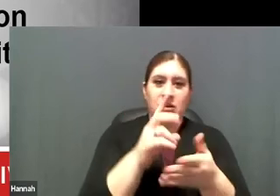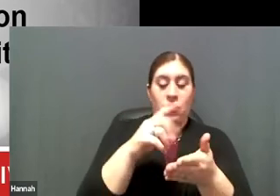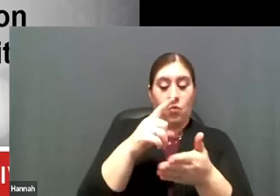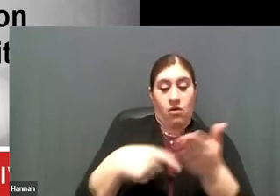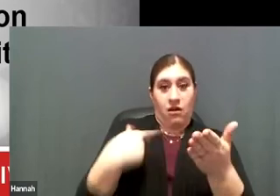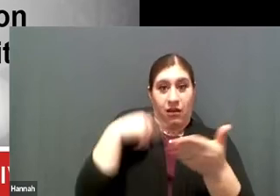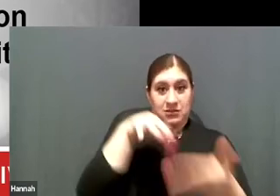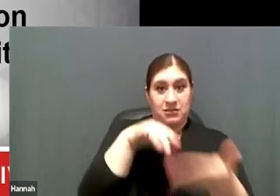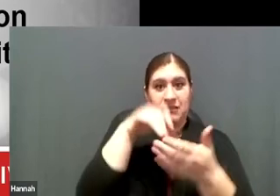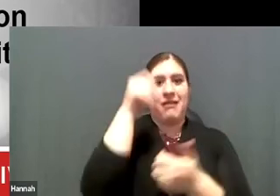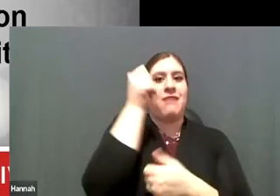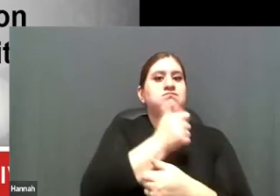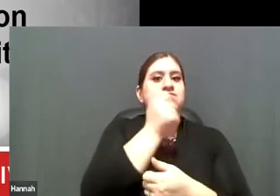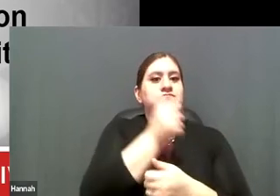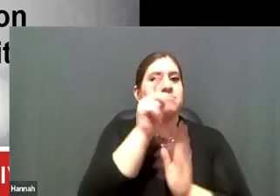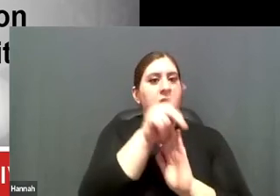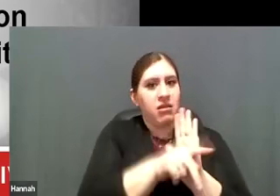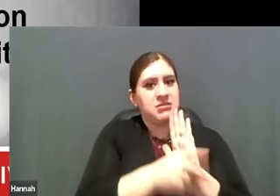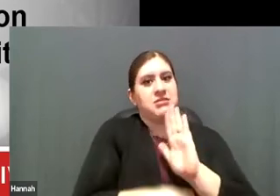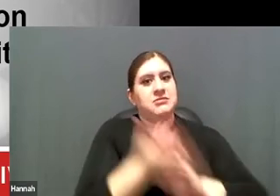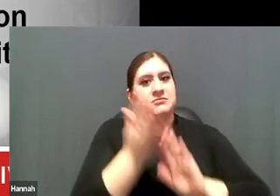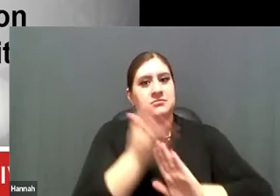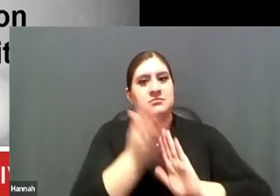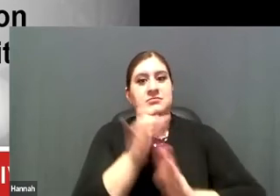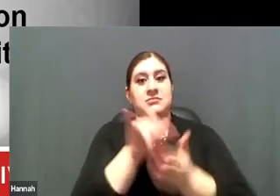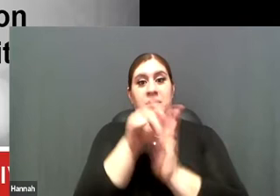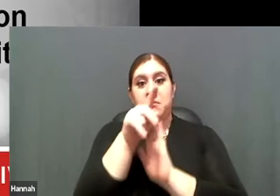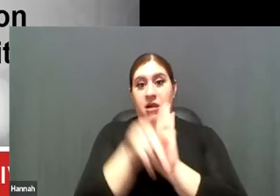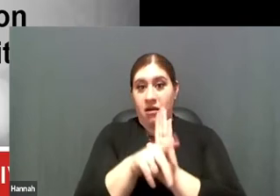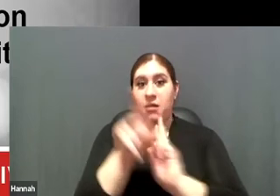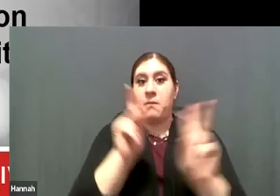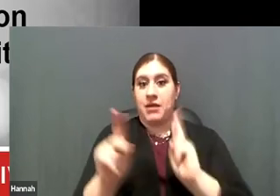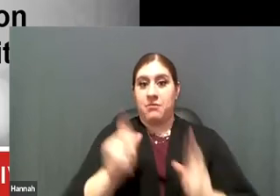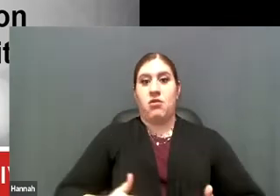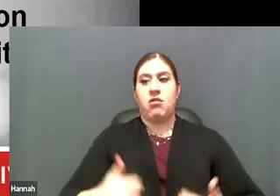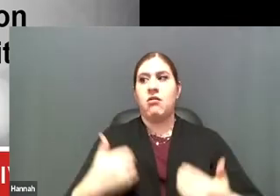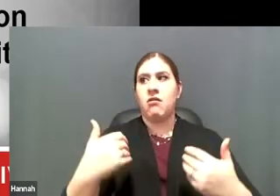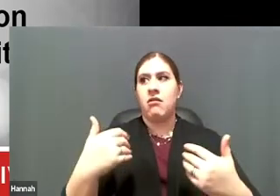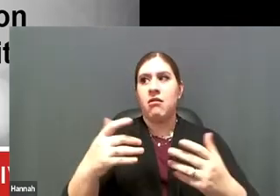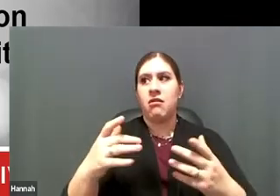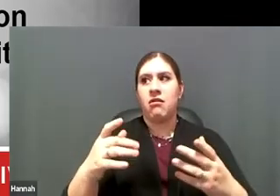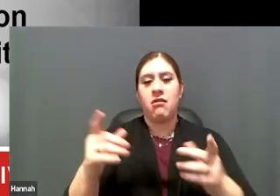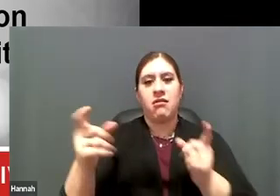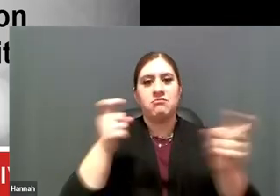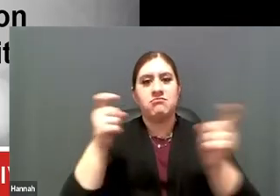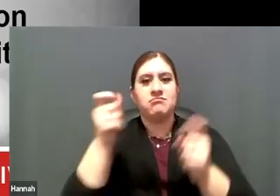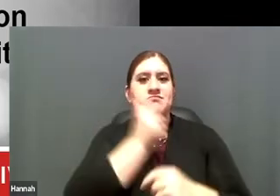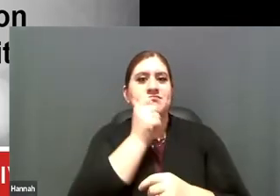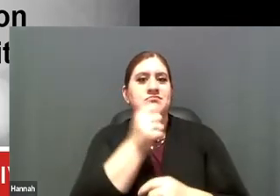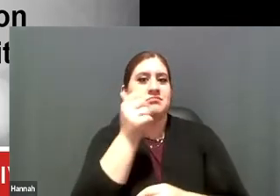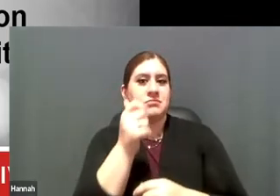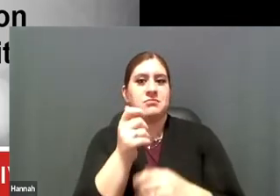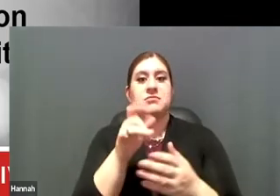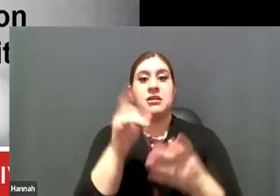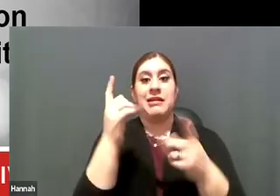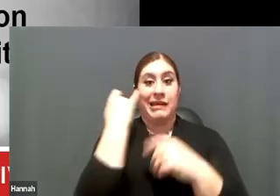the everyday policy. That policy that people live with every day, what controls our daily life, when an event